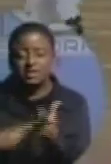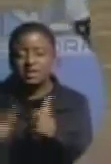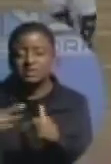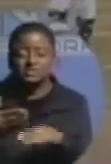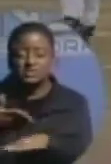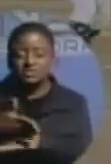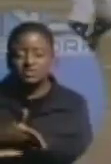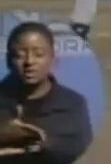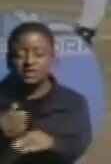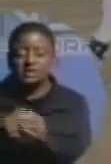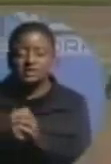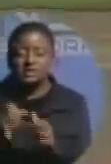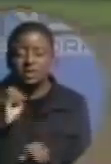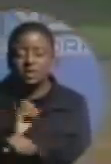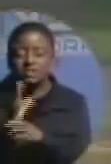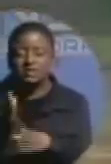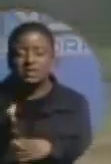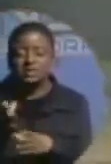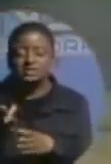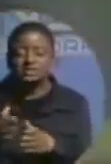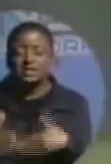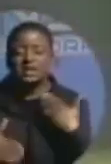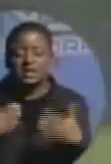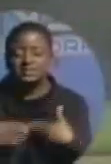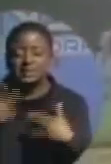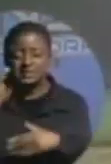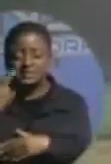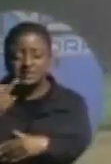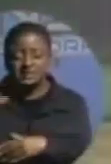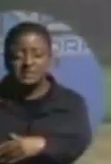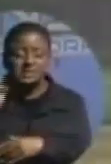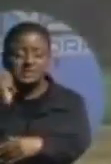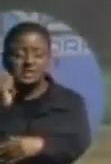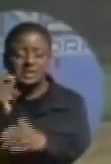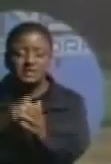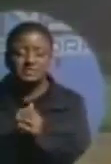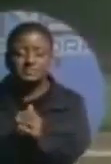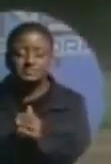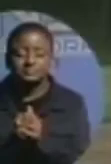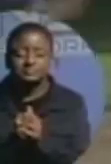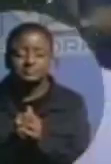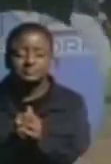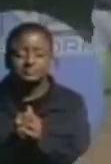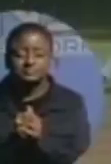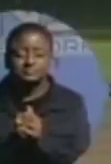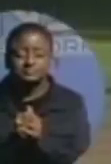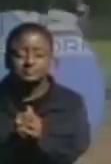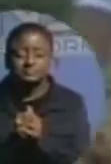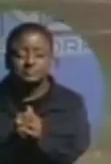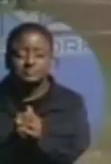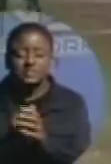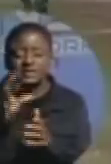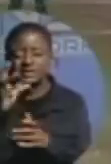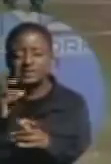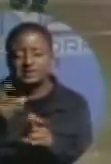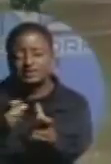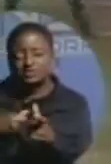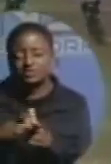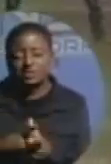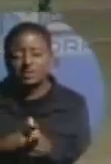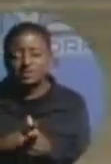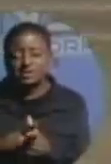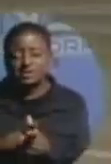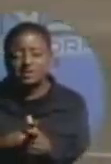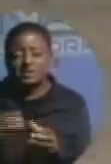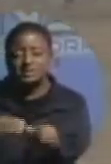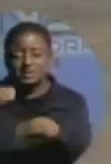were sure glad to see Teela because they operated on her surgically for six runs. Put this one